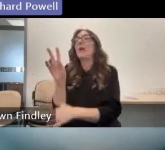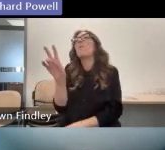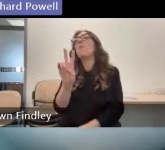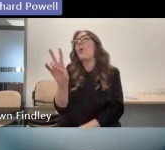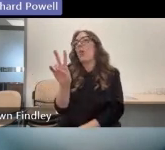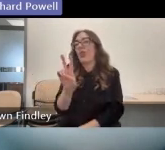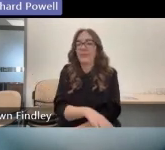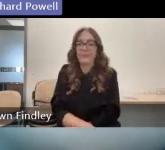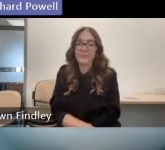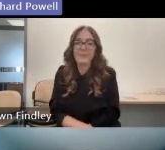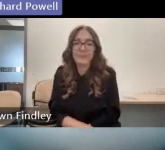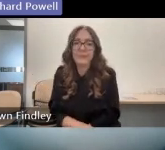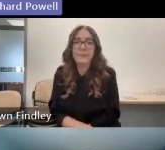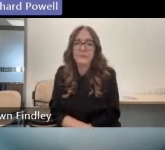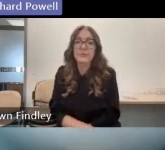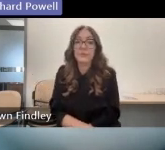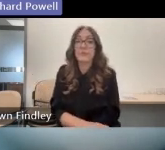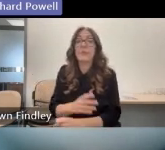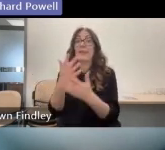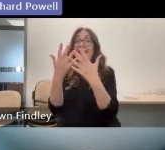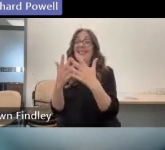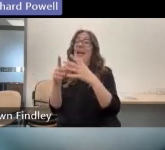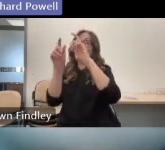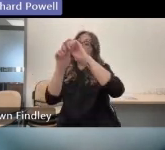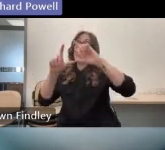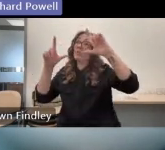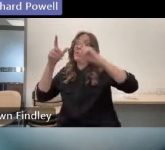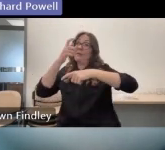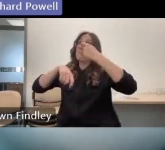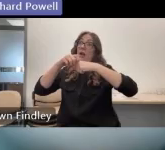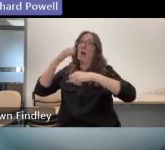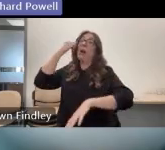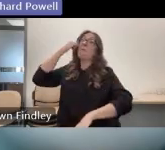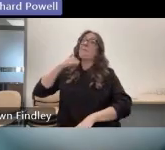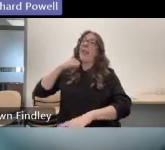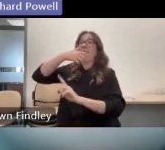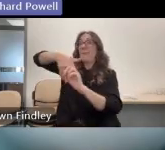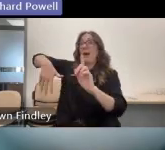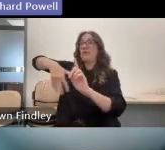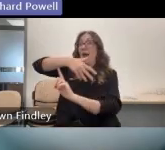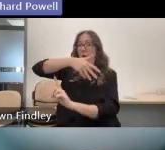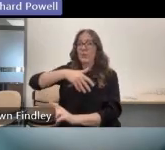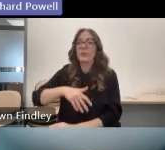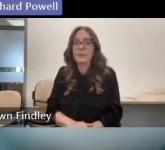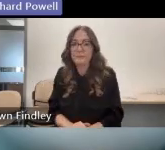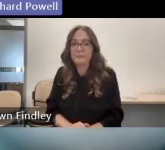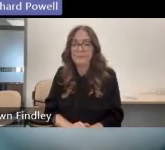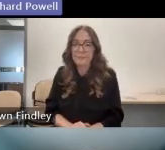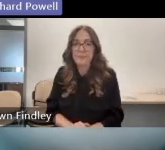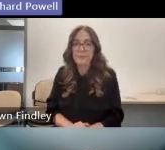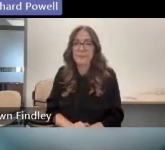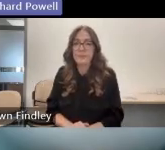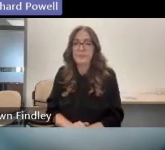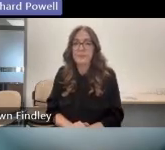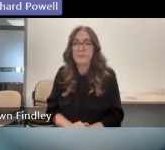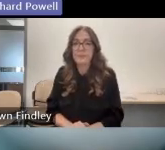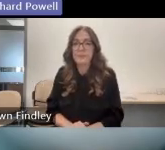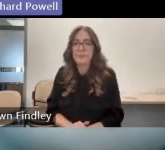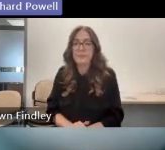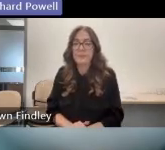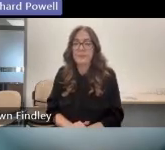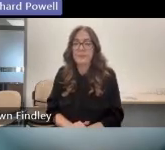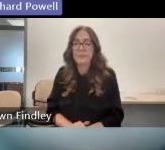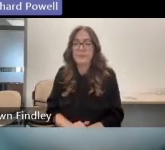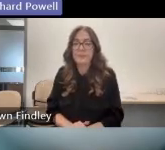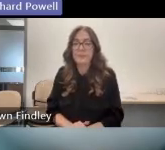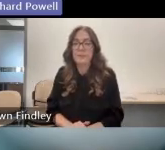and it's gone. Now I've got a black background, so that when I swipe up to open,